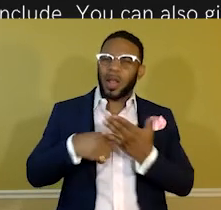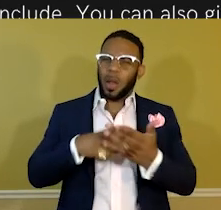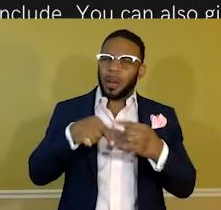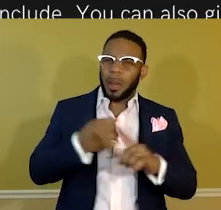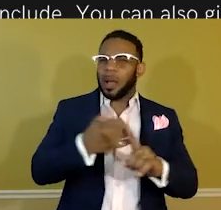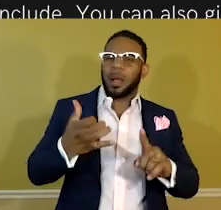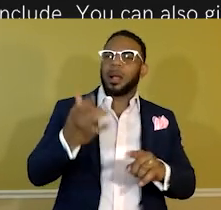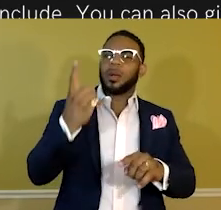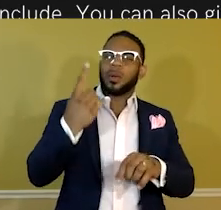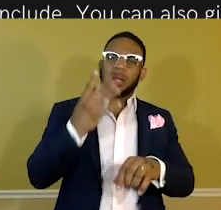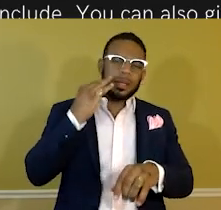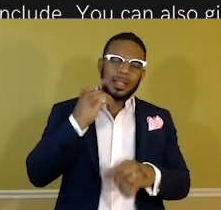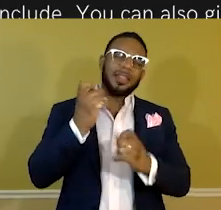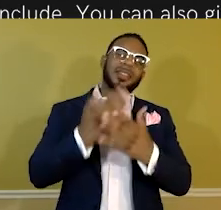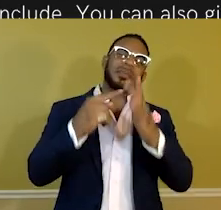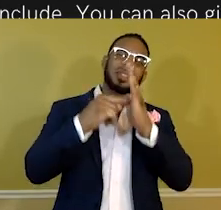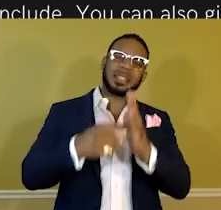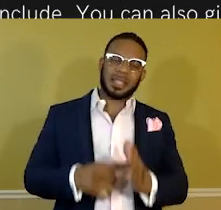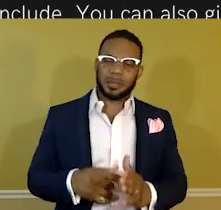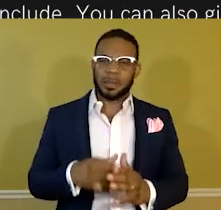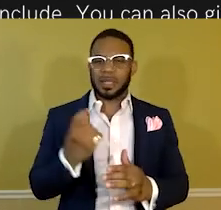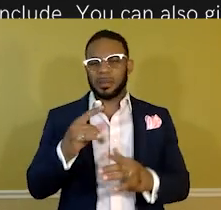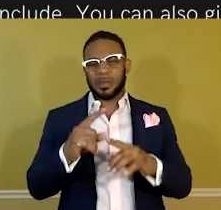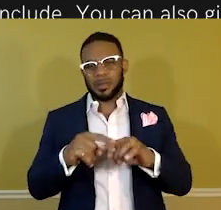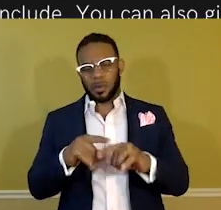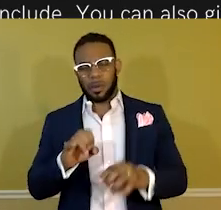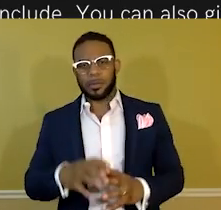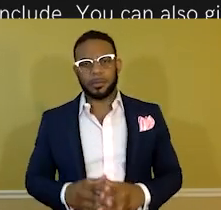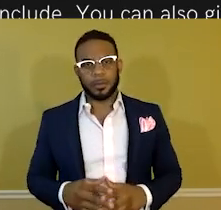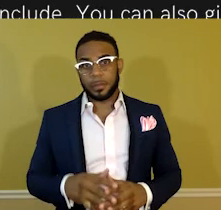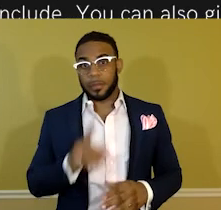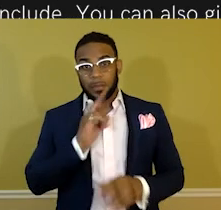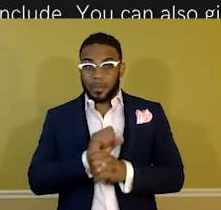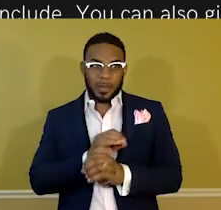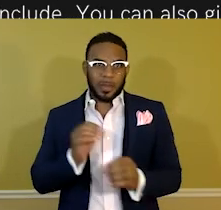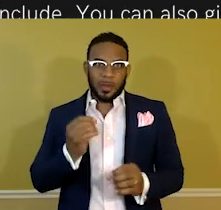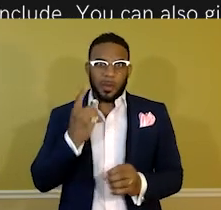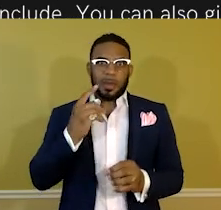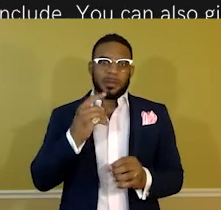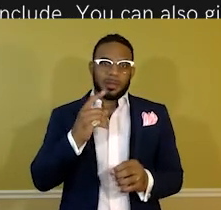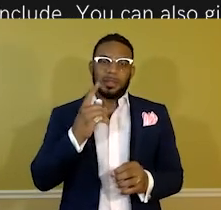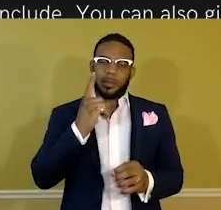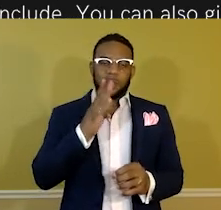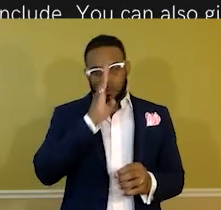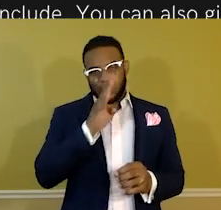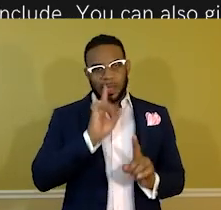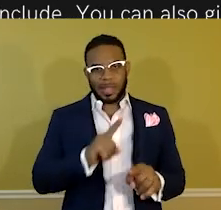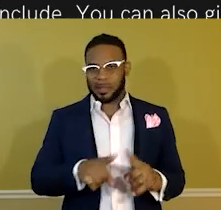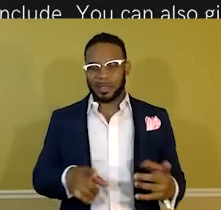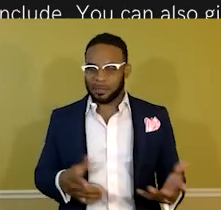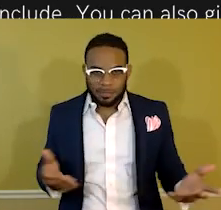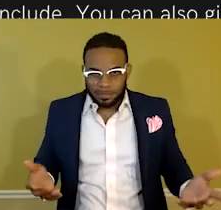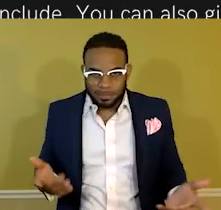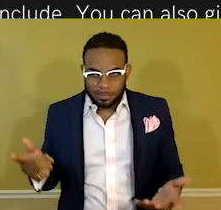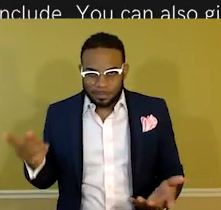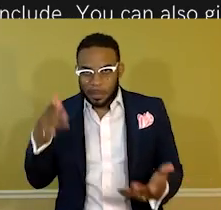about a time, you know, give them some examples, give them something to go off of. Um, there's really no, there's a textbook answer, but you know,